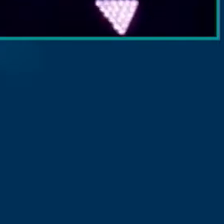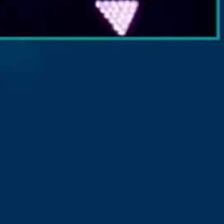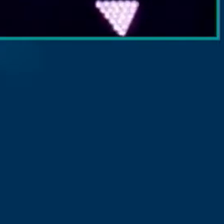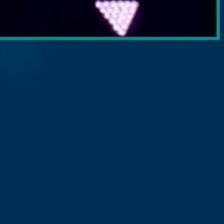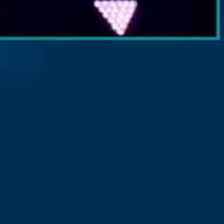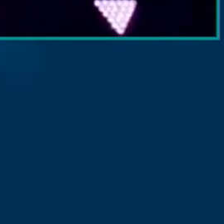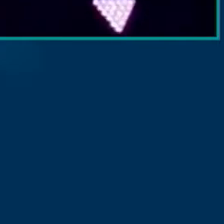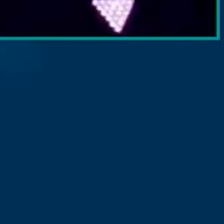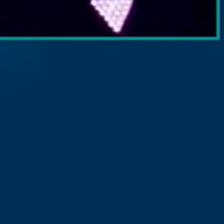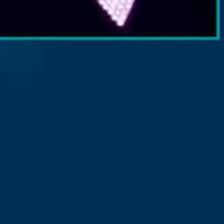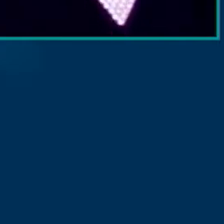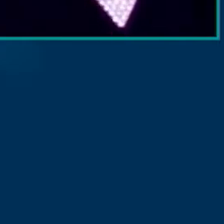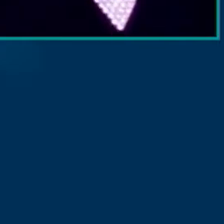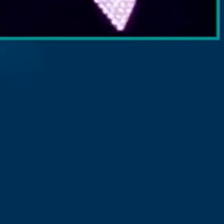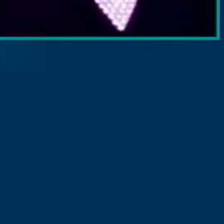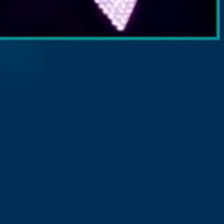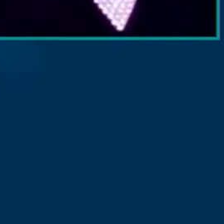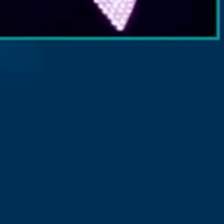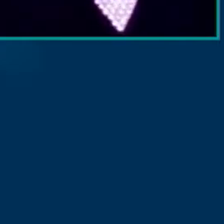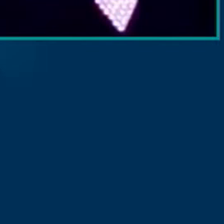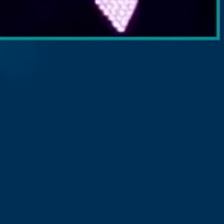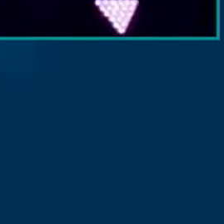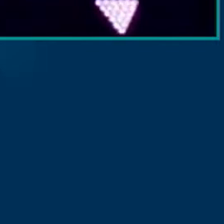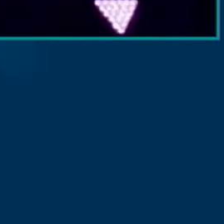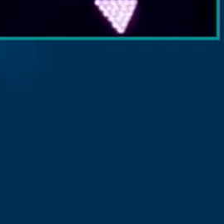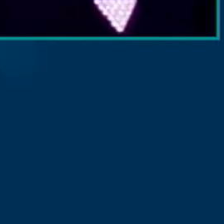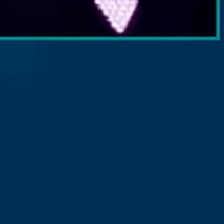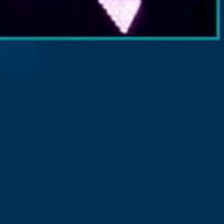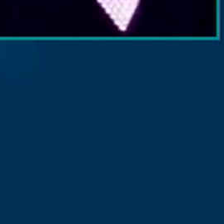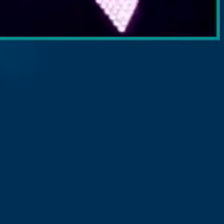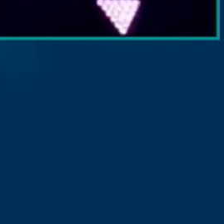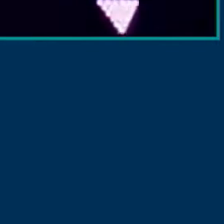operations. And then we also have